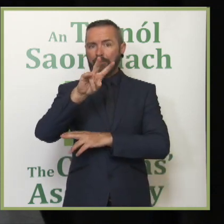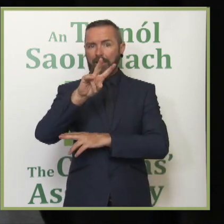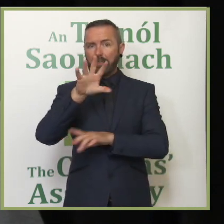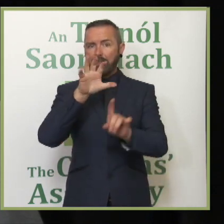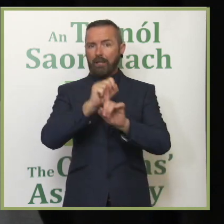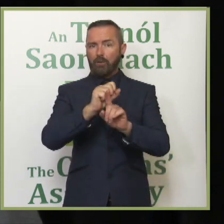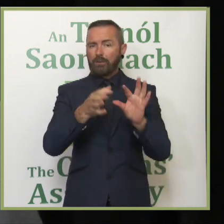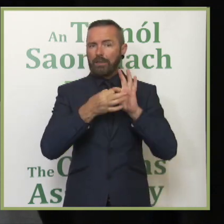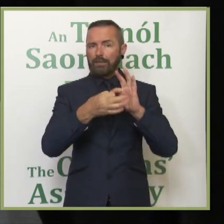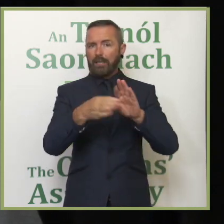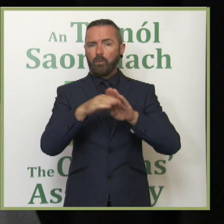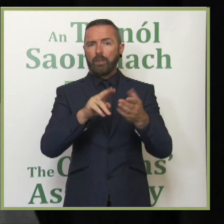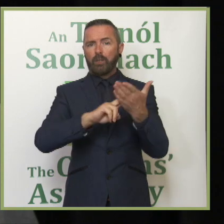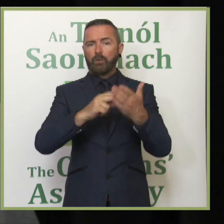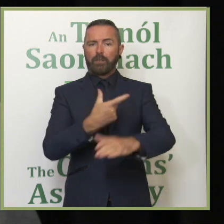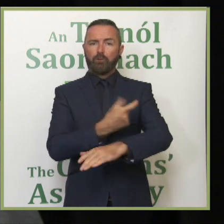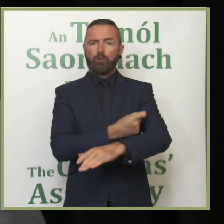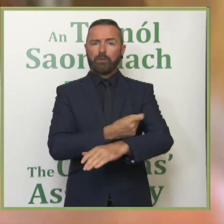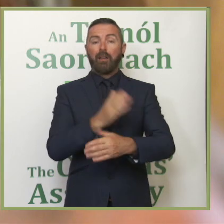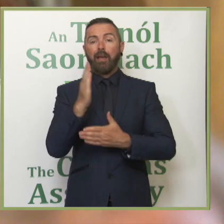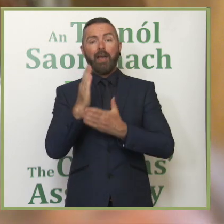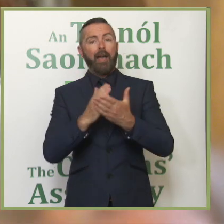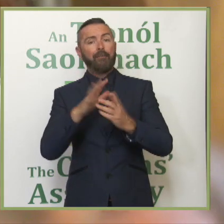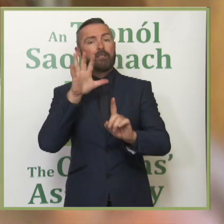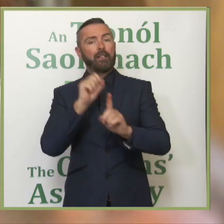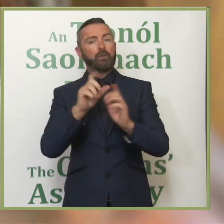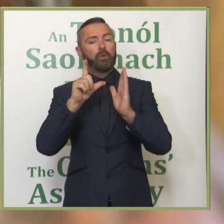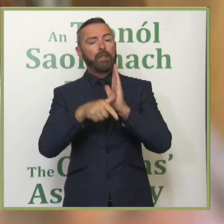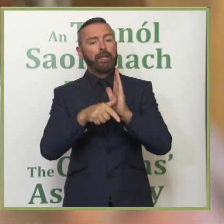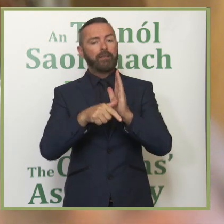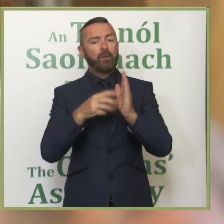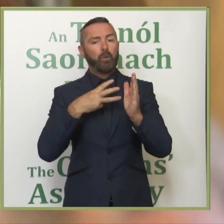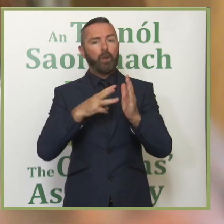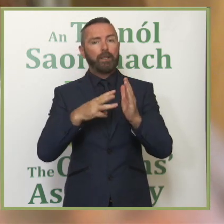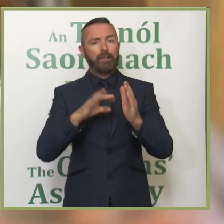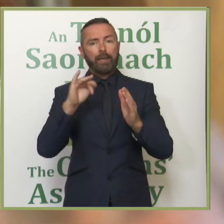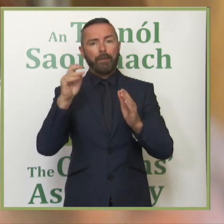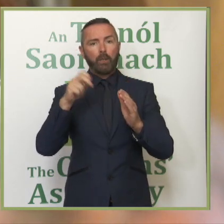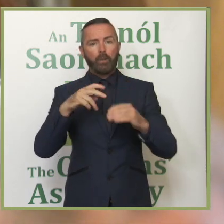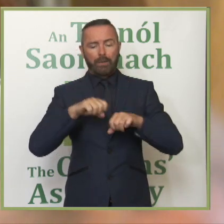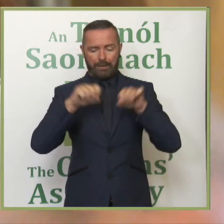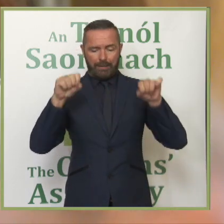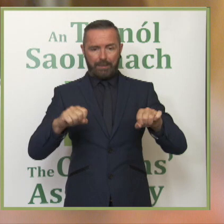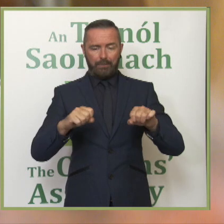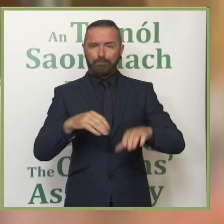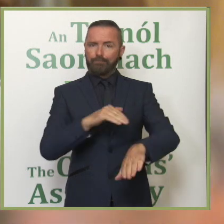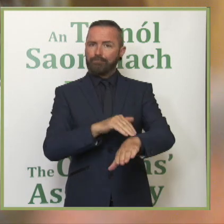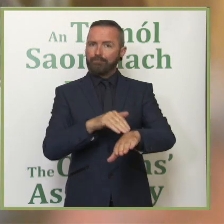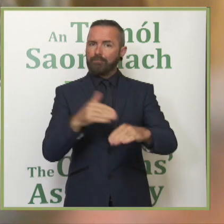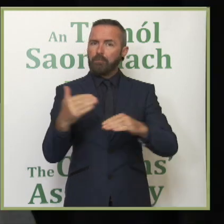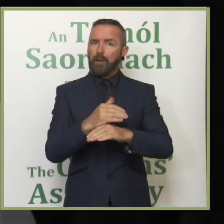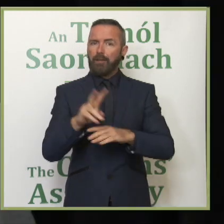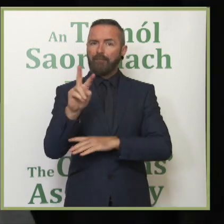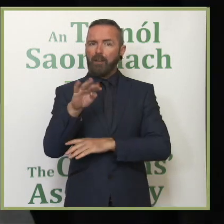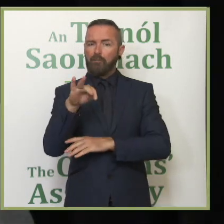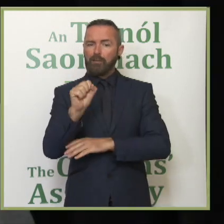with injecting drug use. Half of those were diagnosed late when the immune system had already begun to be compromised by the virus, and